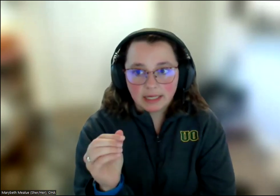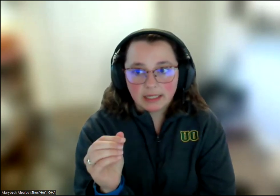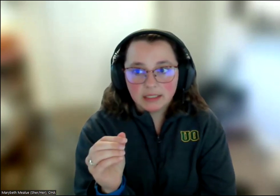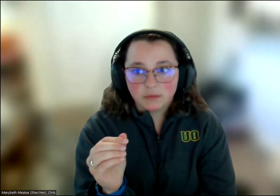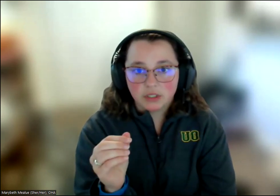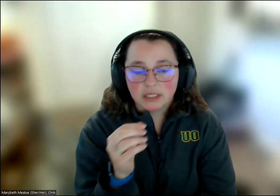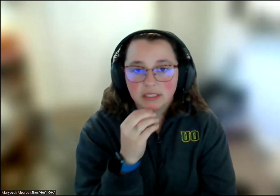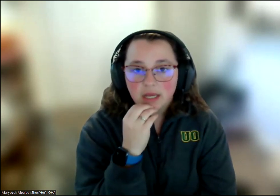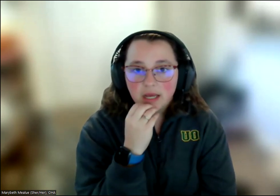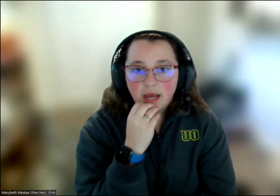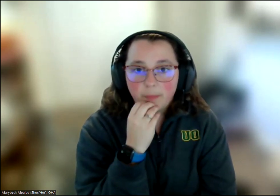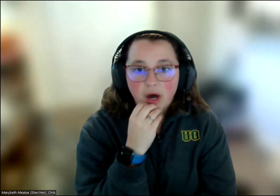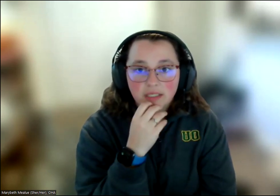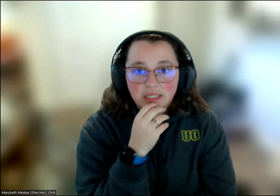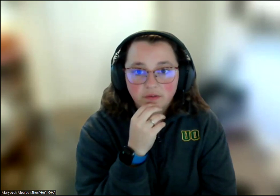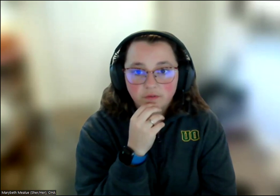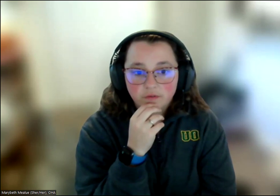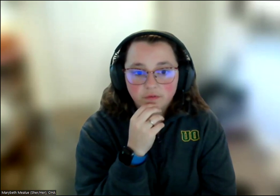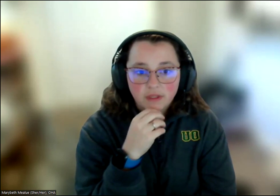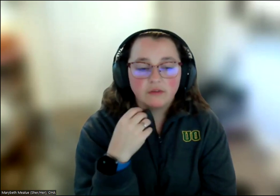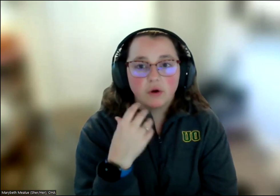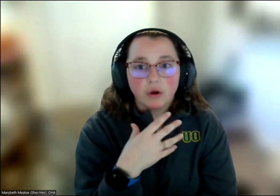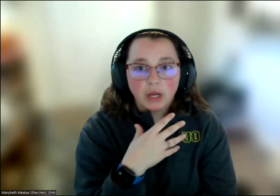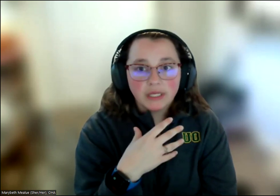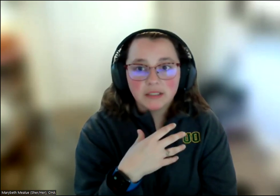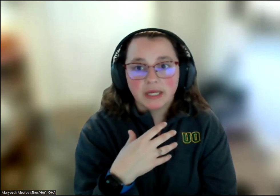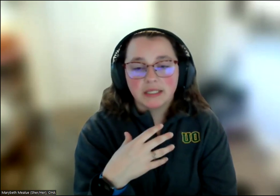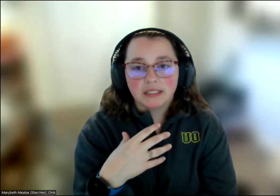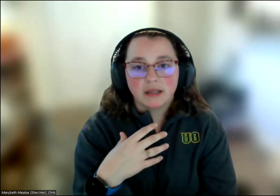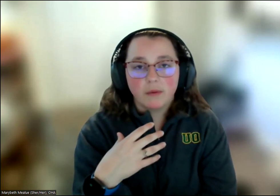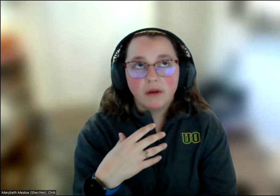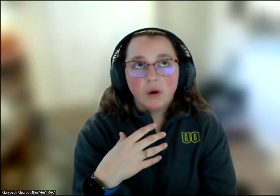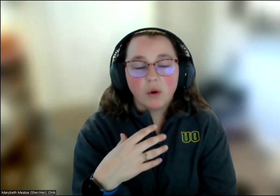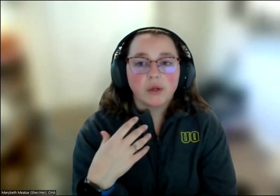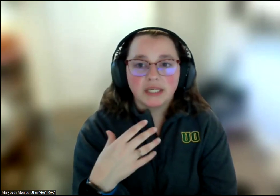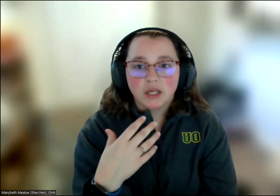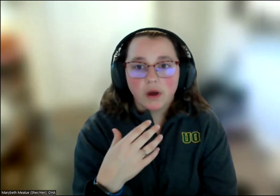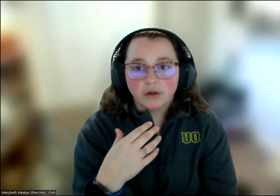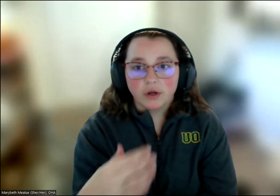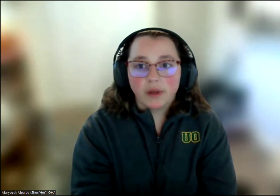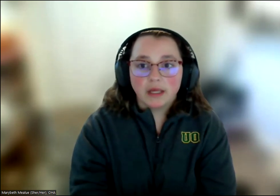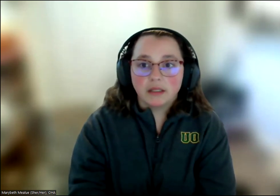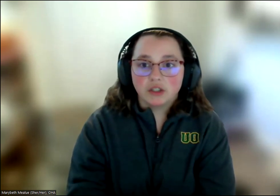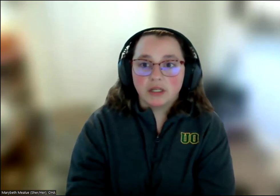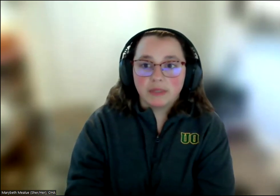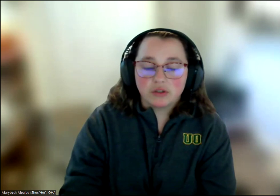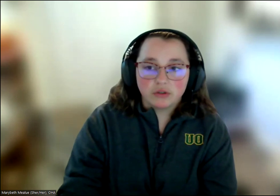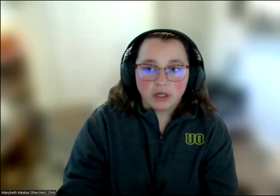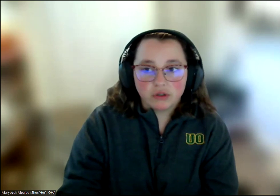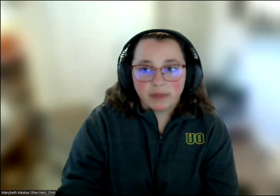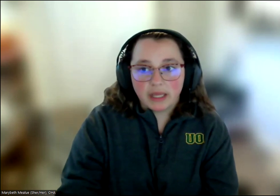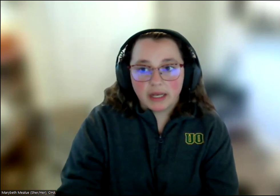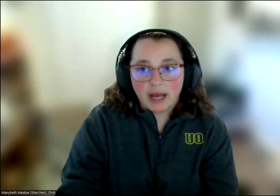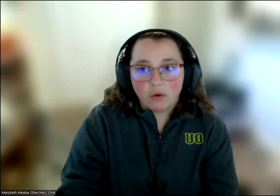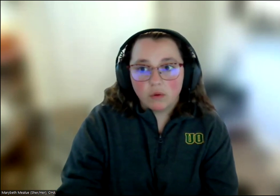various settings, which is a positive thing for Oregonians because Oregonians undergoing clinician administered